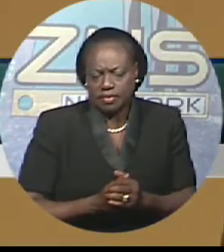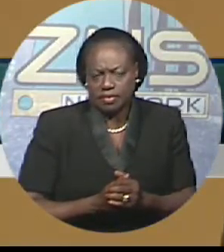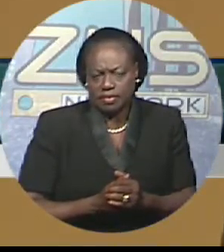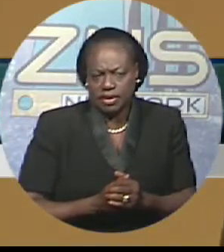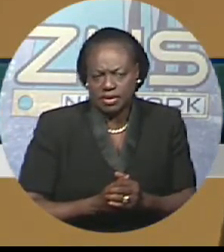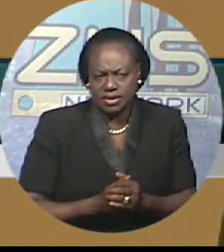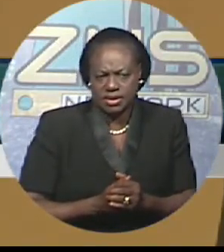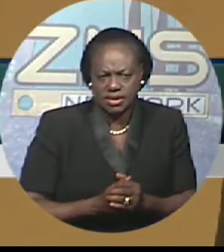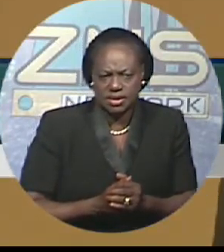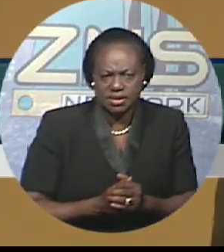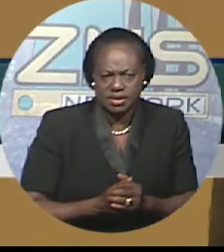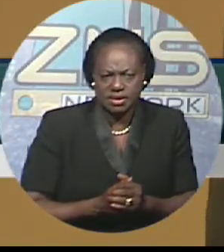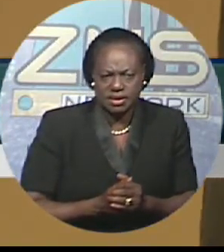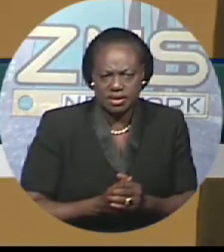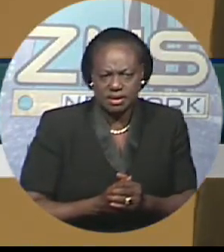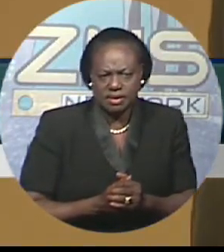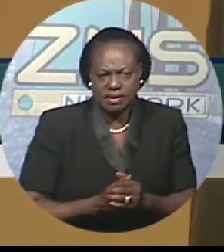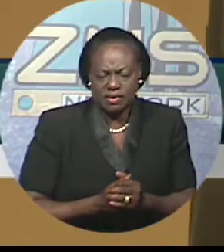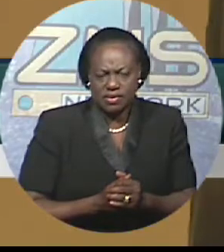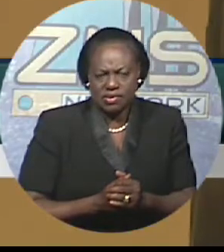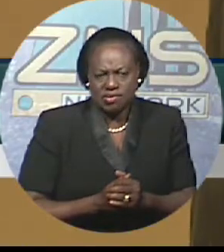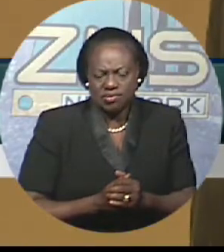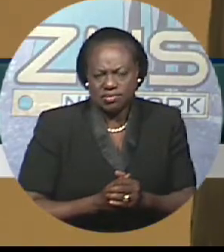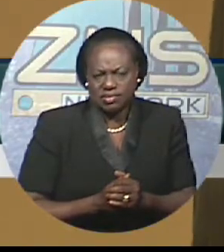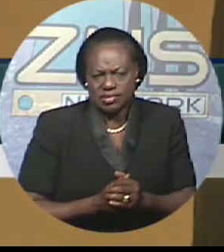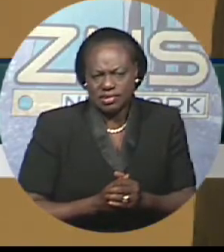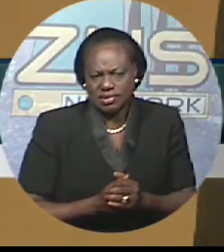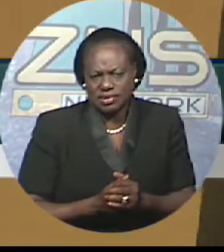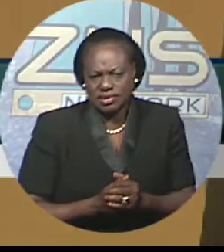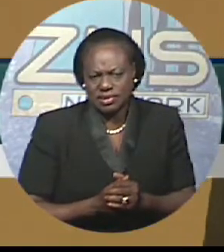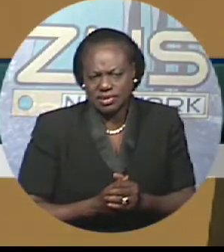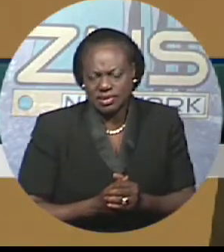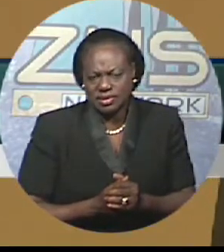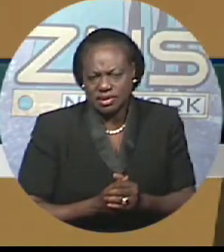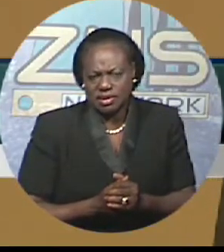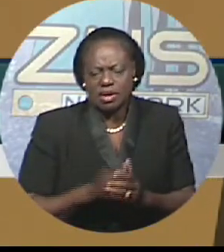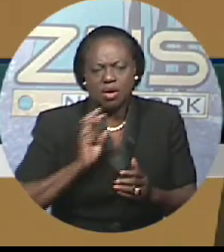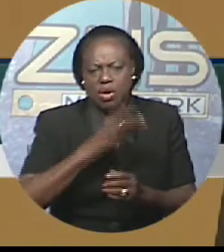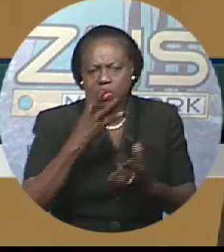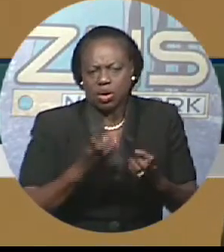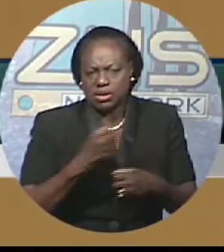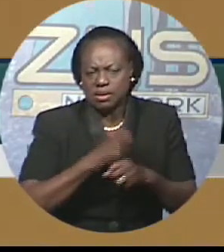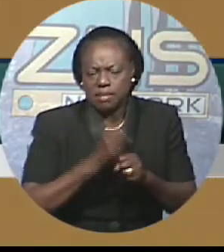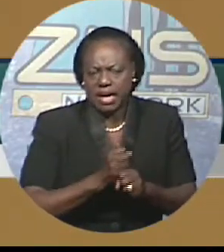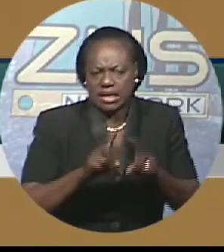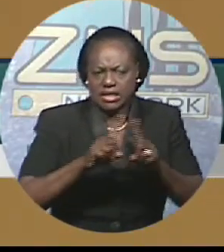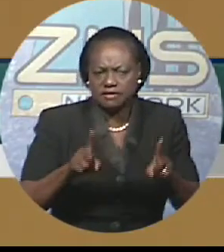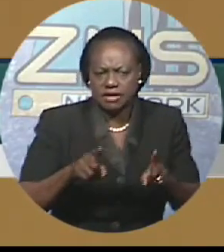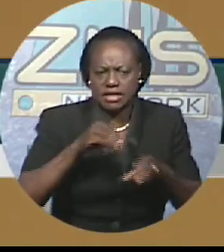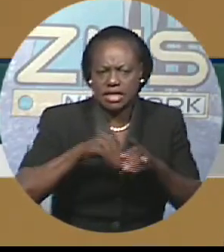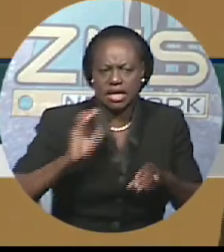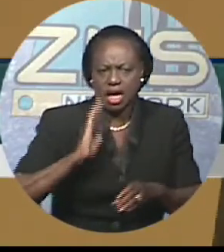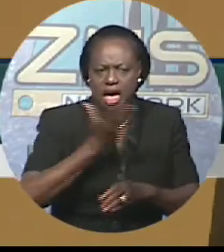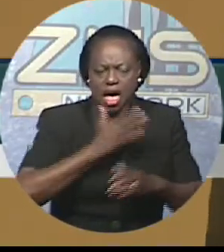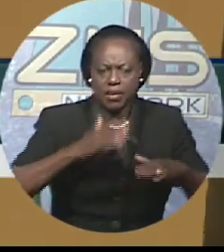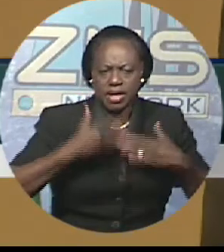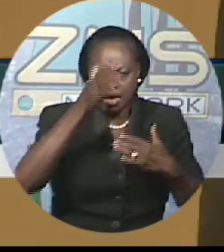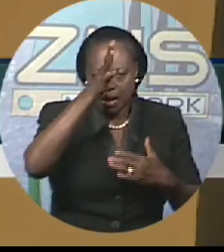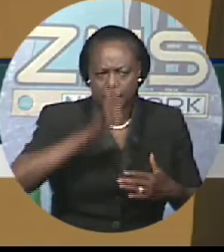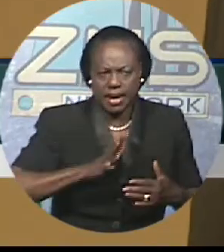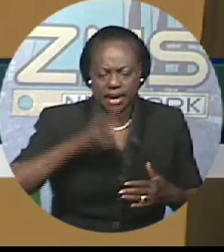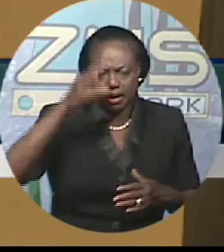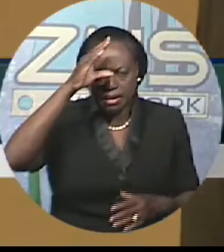processes. From a societal protection point of view, the electronic single window will provide capabilities for agencies such